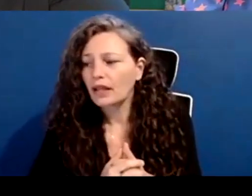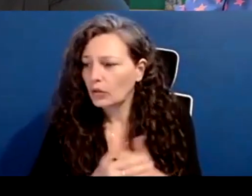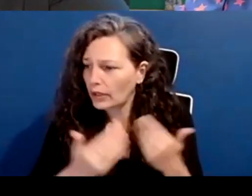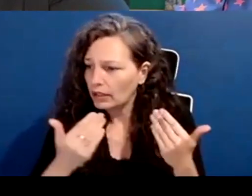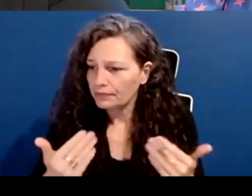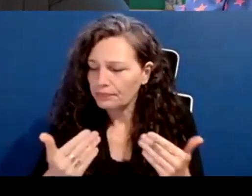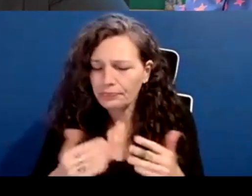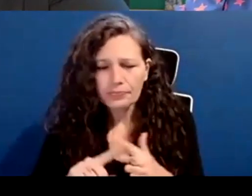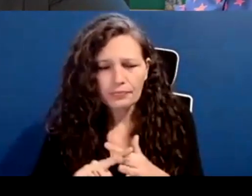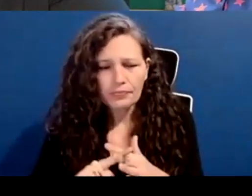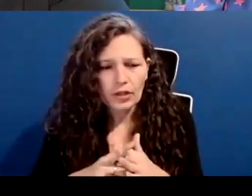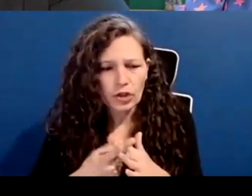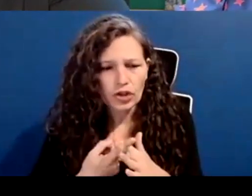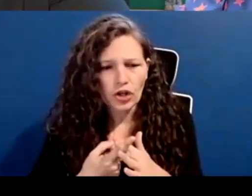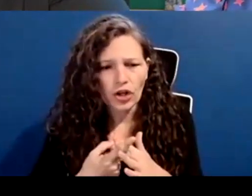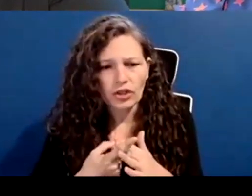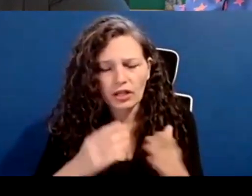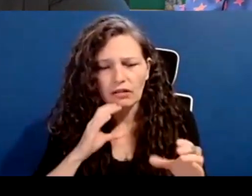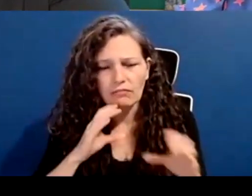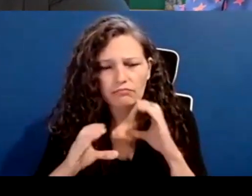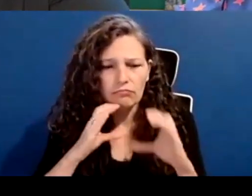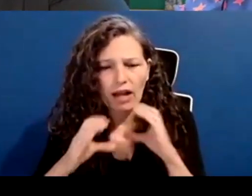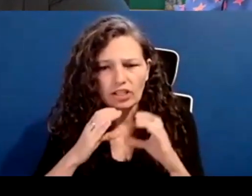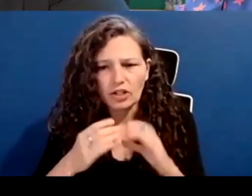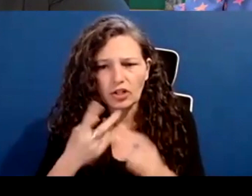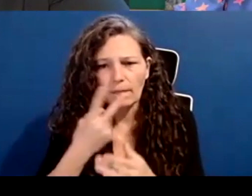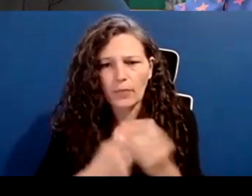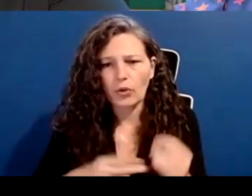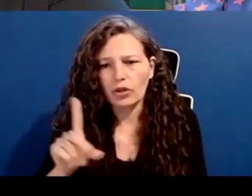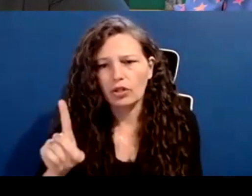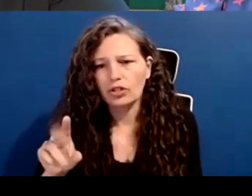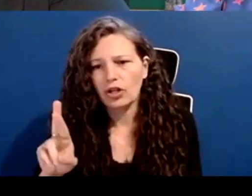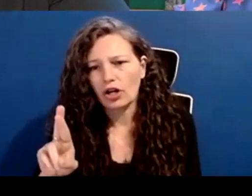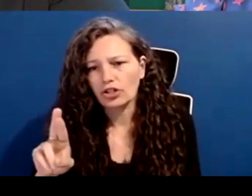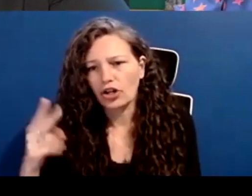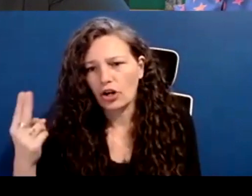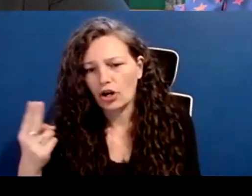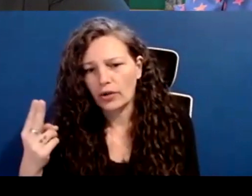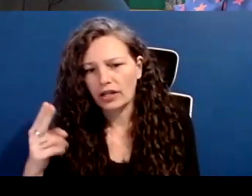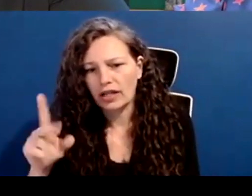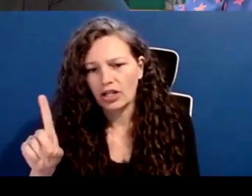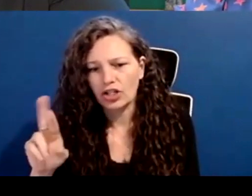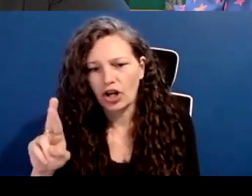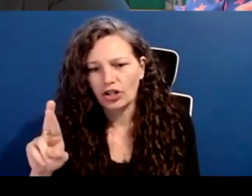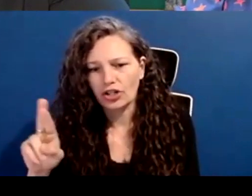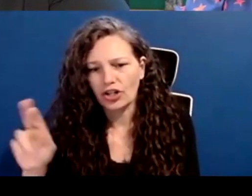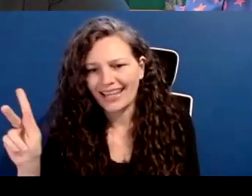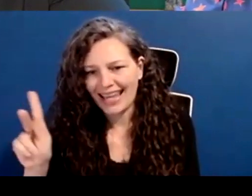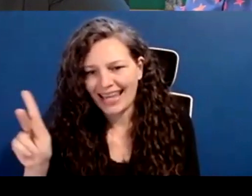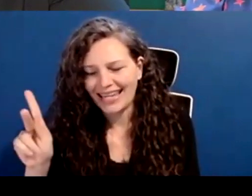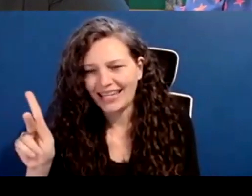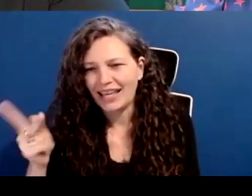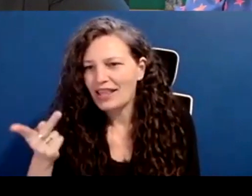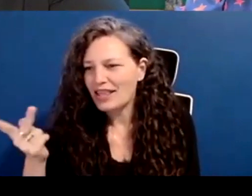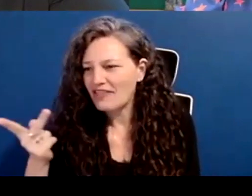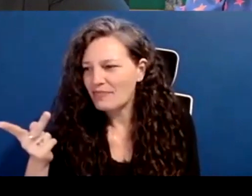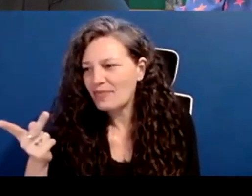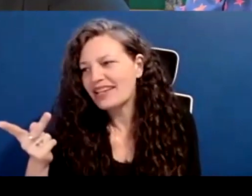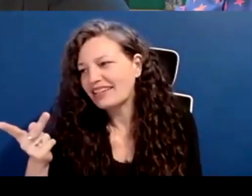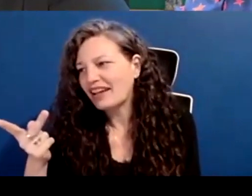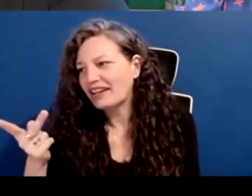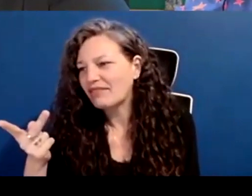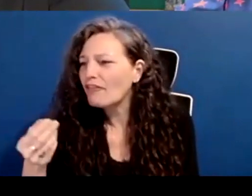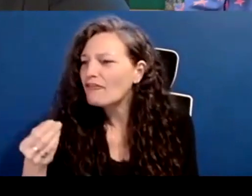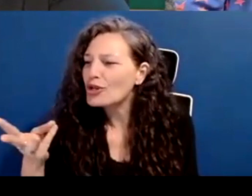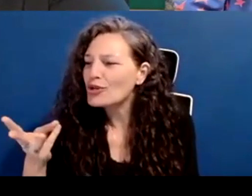conversation where both Dr. Hardwick and Dr. Kenny have been on a few different webinars together and know each other's work intimately.